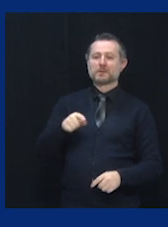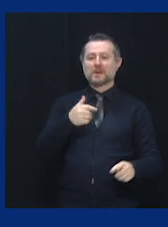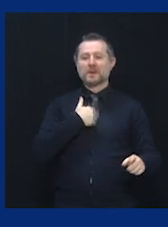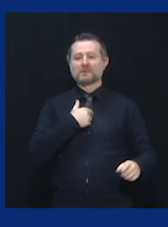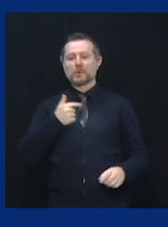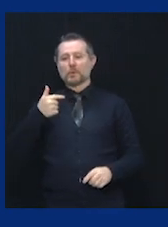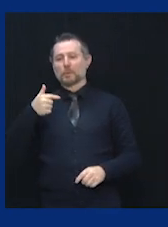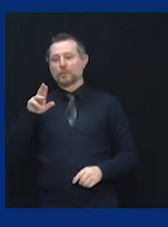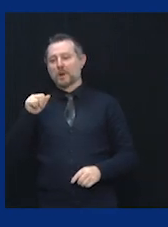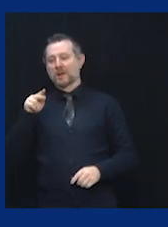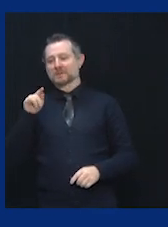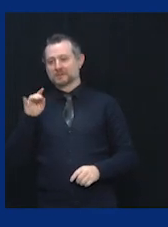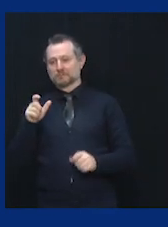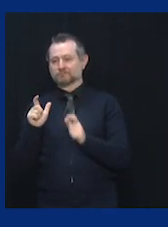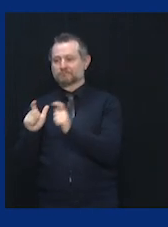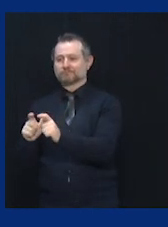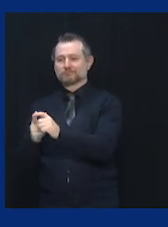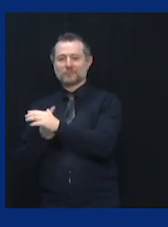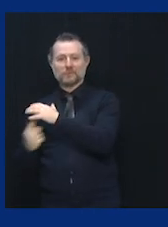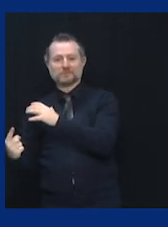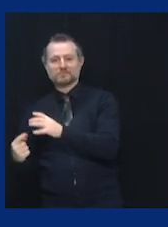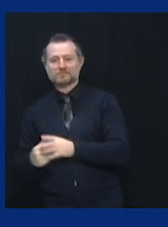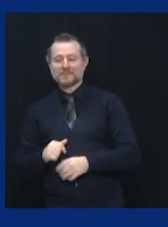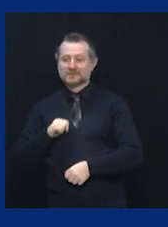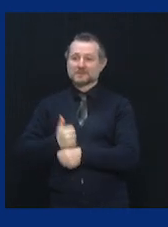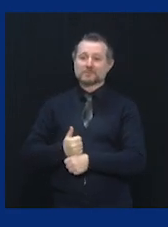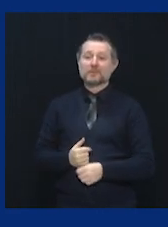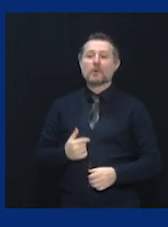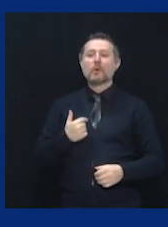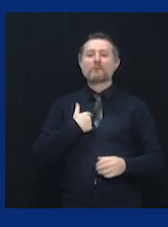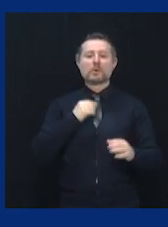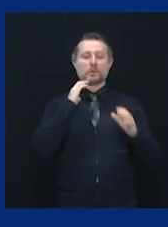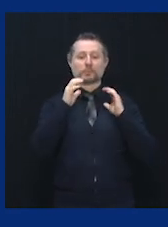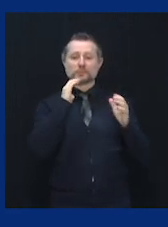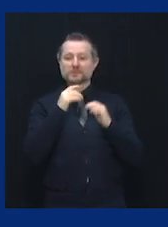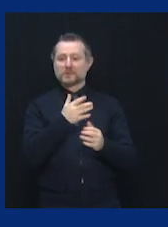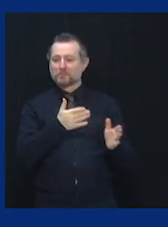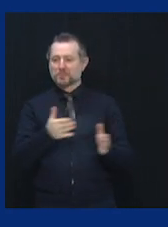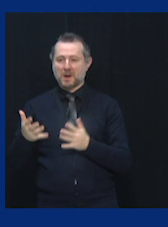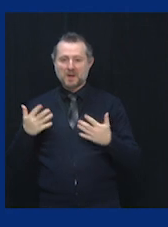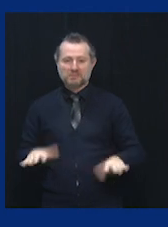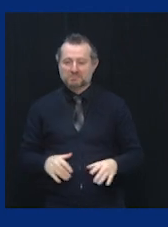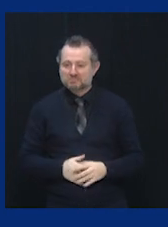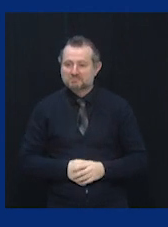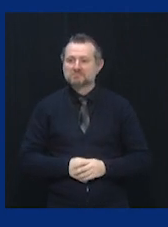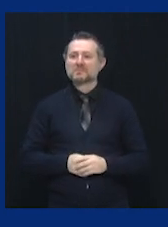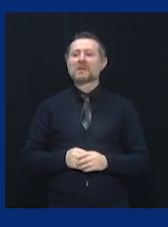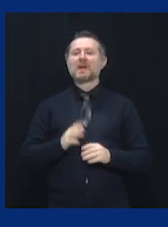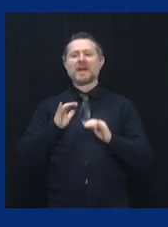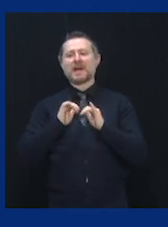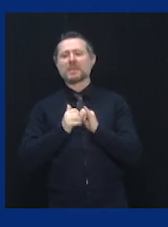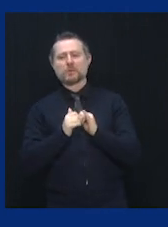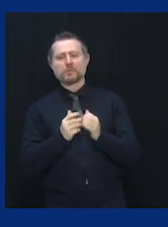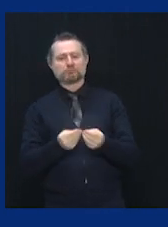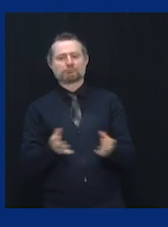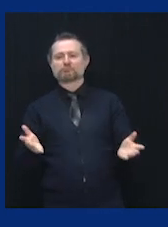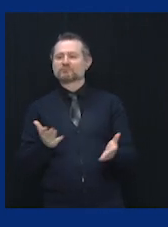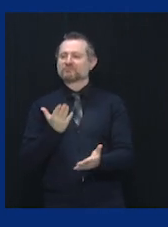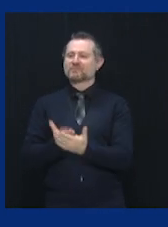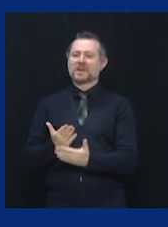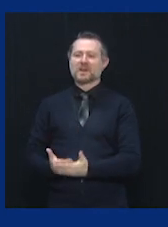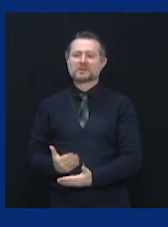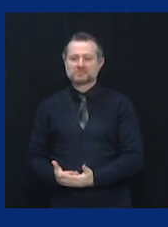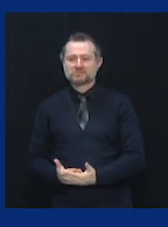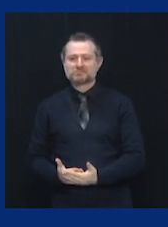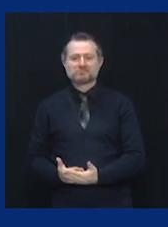up before. You have to have a communication plan where people get factual information so they don't have